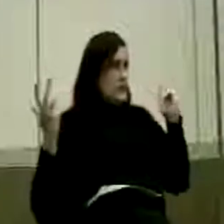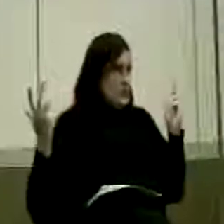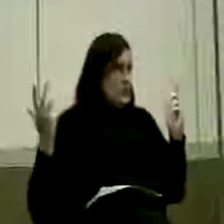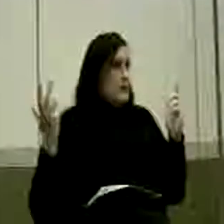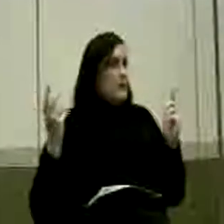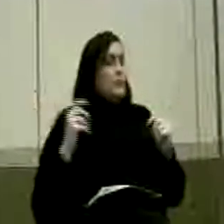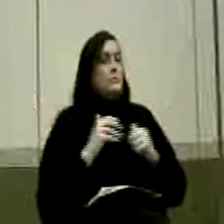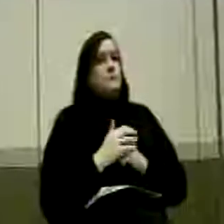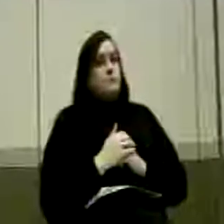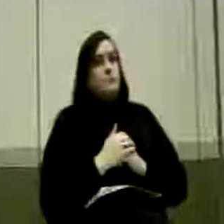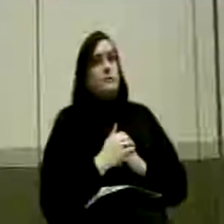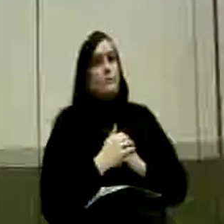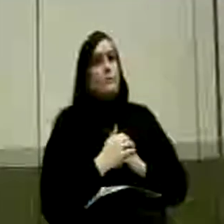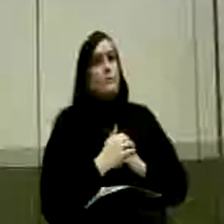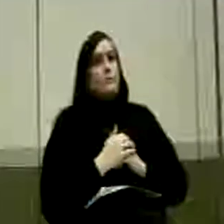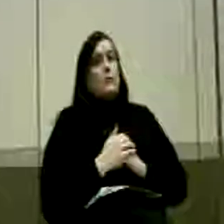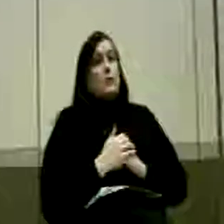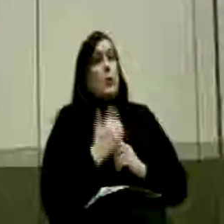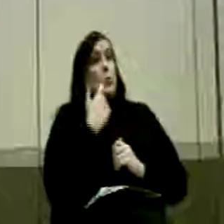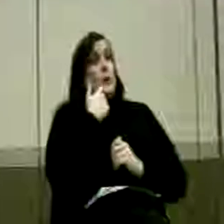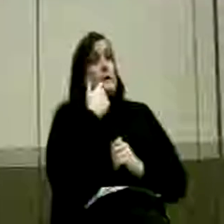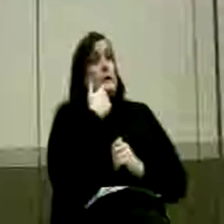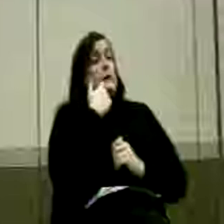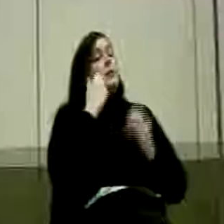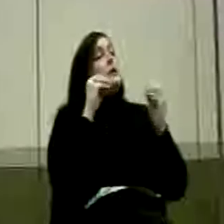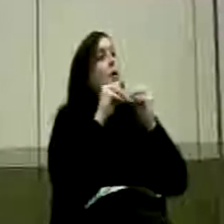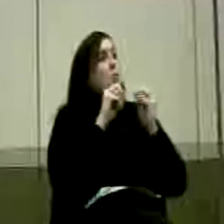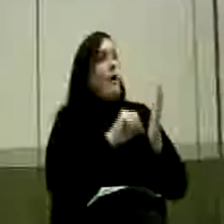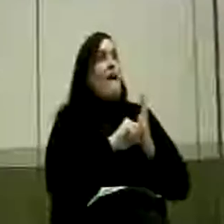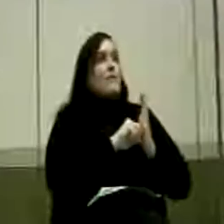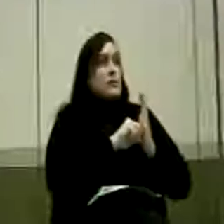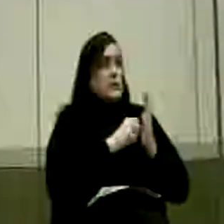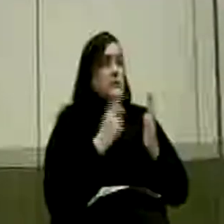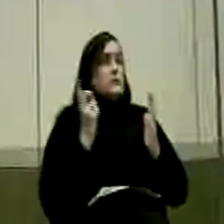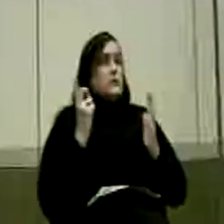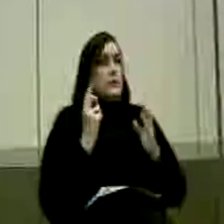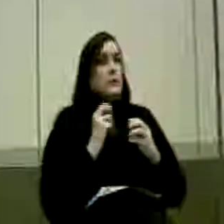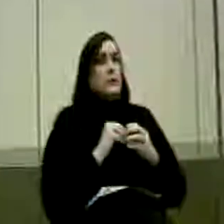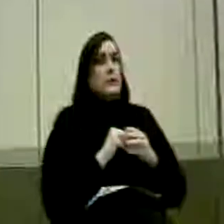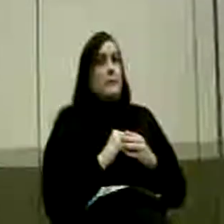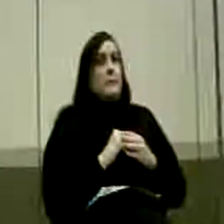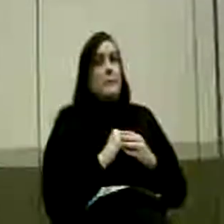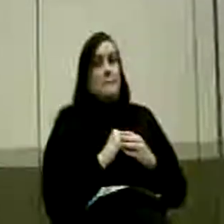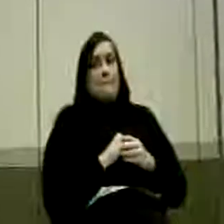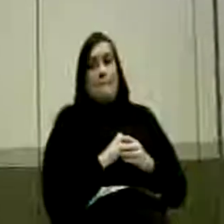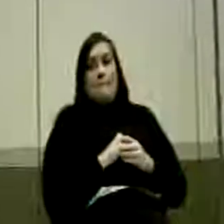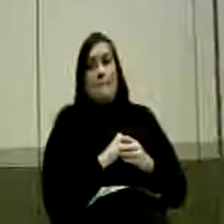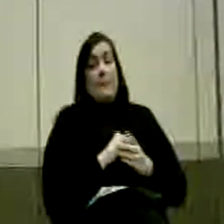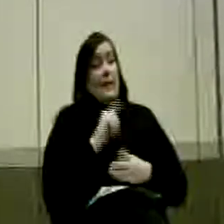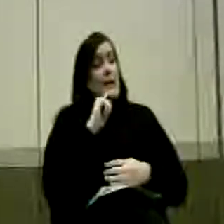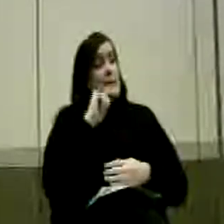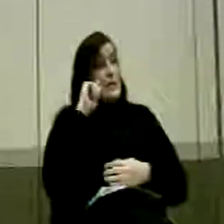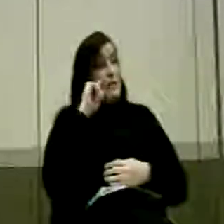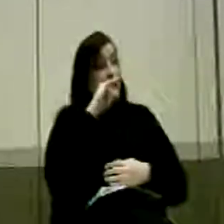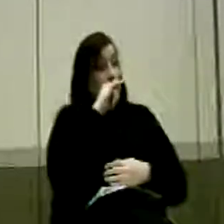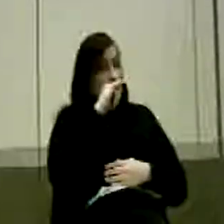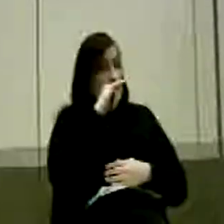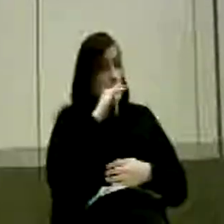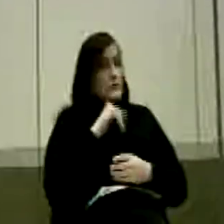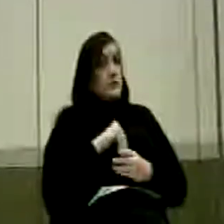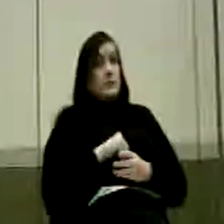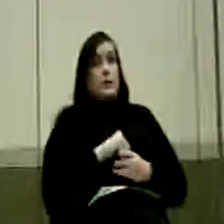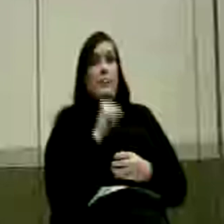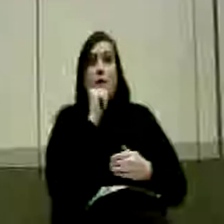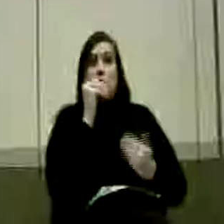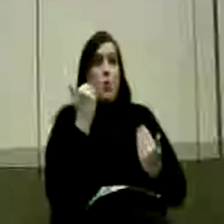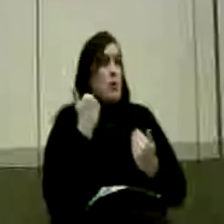Well, there's been more of a recent emphasis on the research looking at that deaf kids that don't